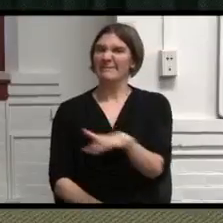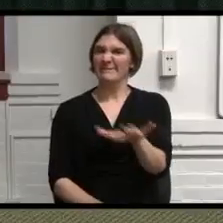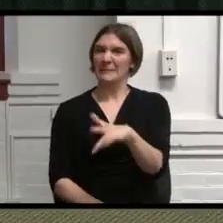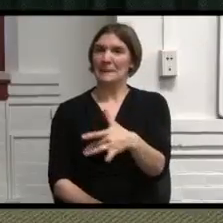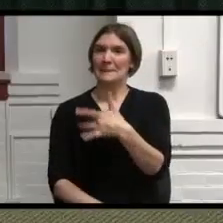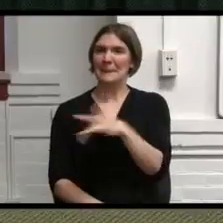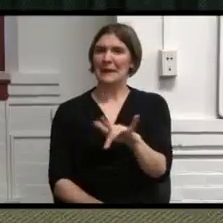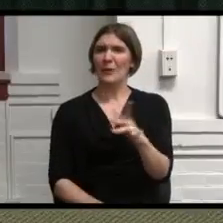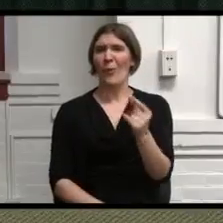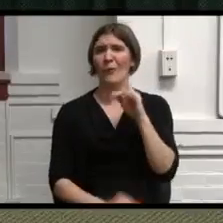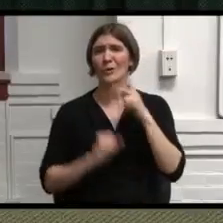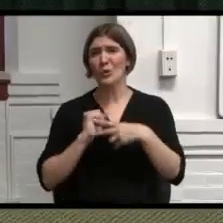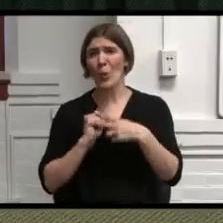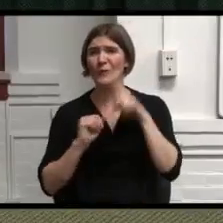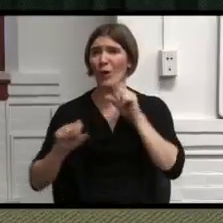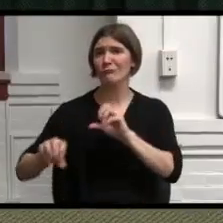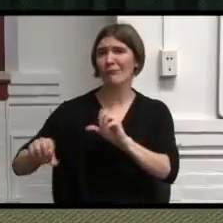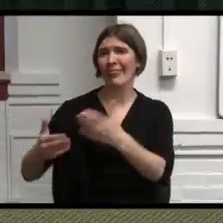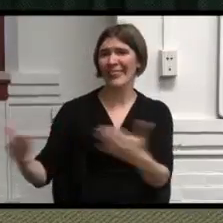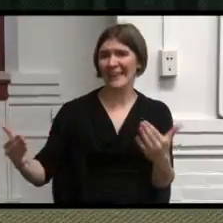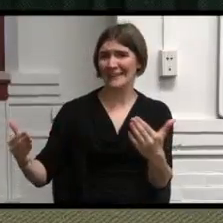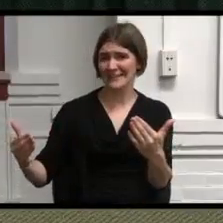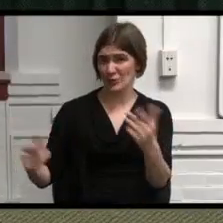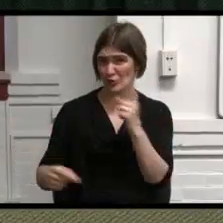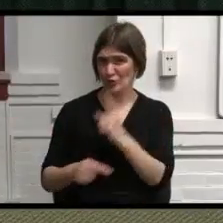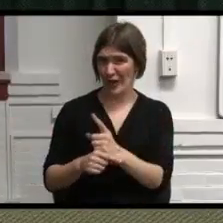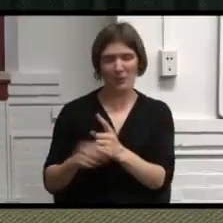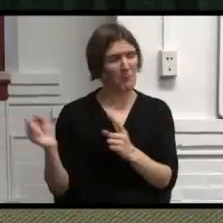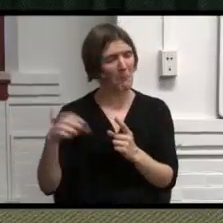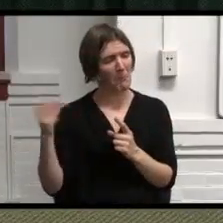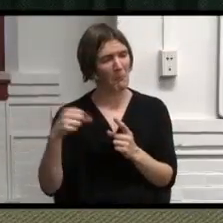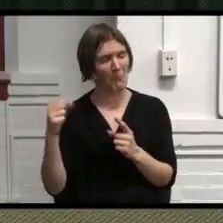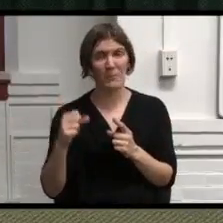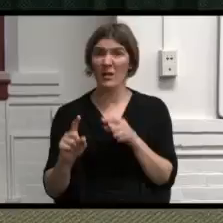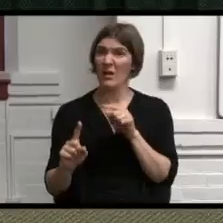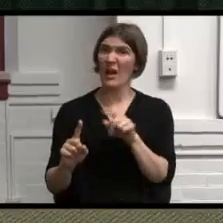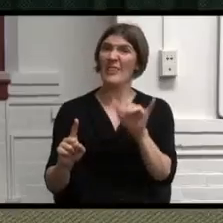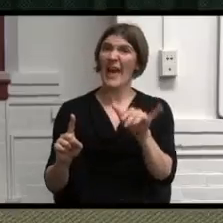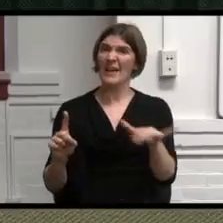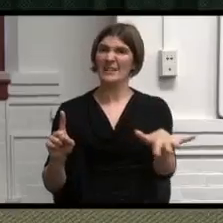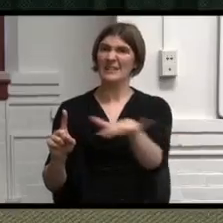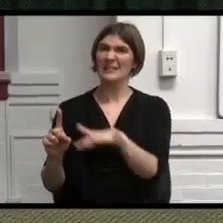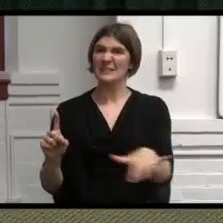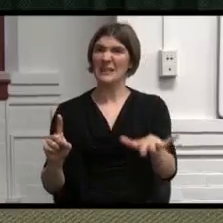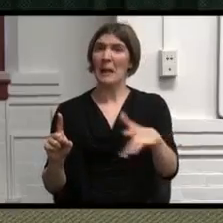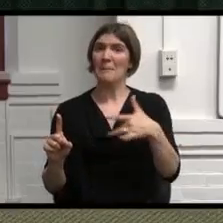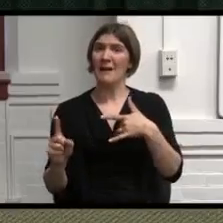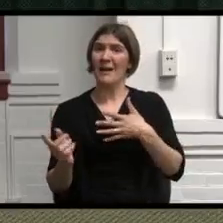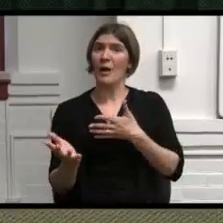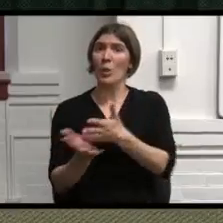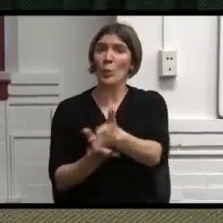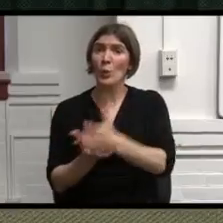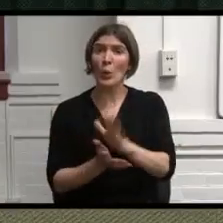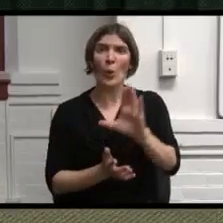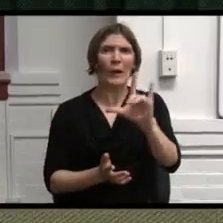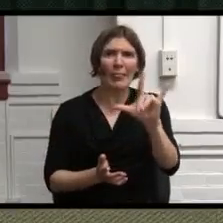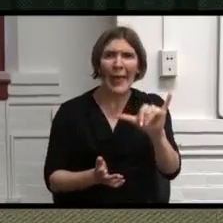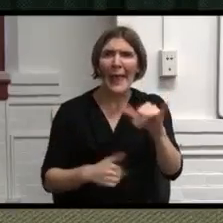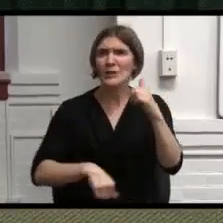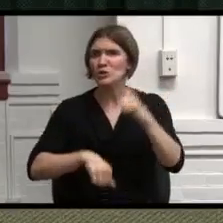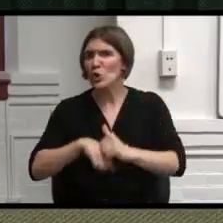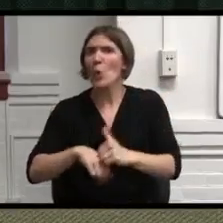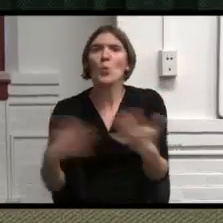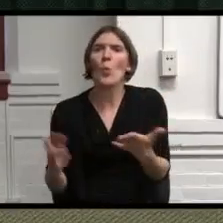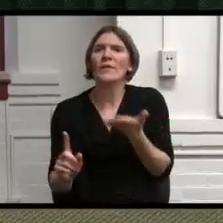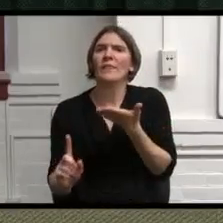holding area. Is there, and I can't recall, is there impervious surface down in that plot of land? Or is it